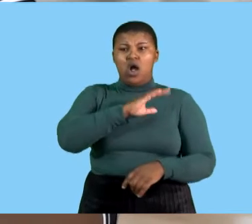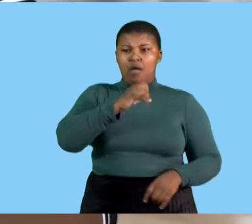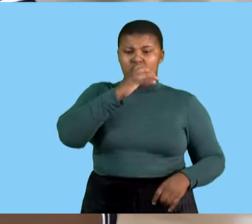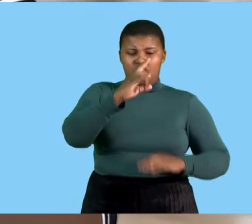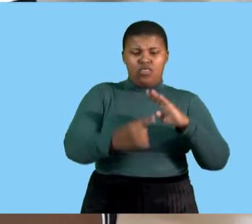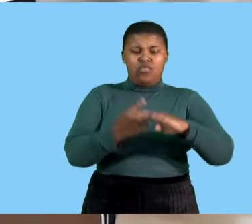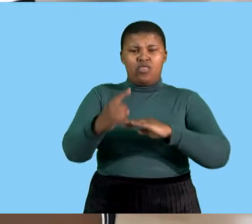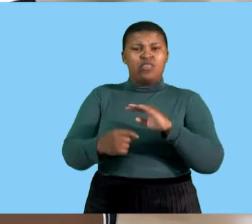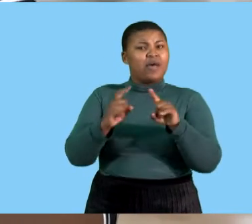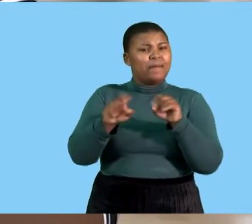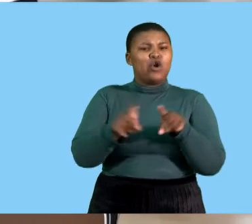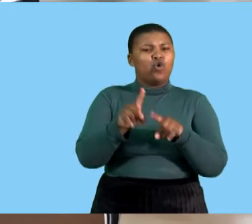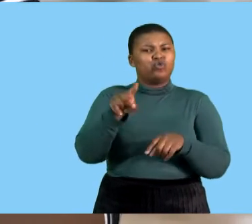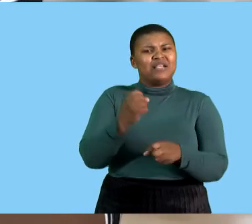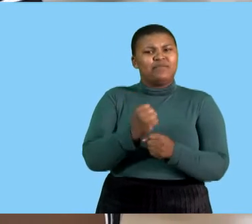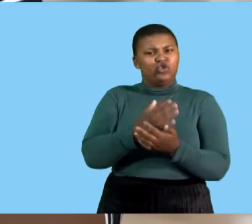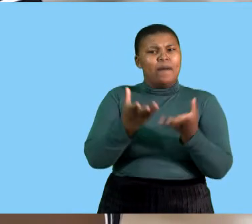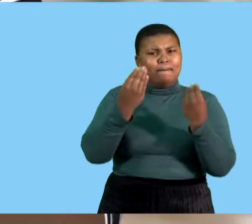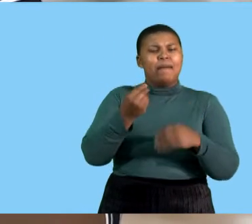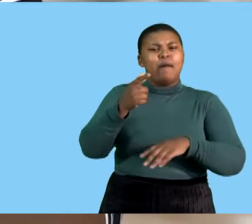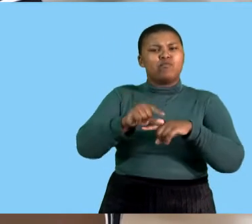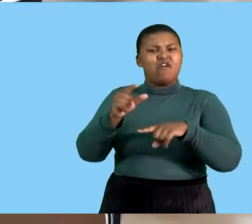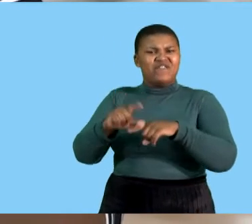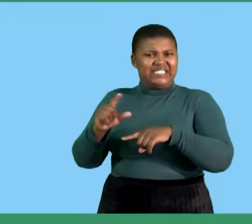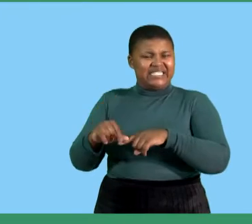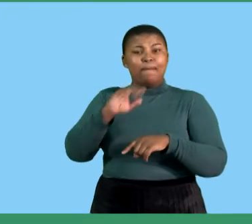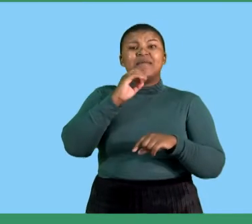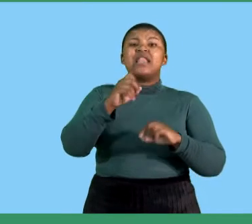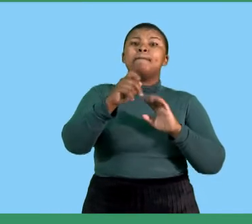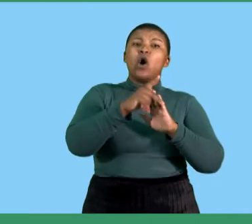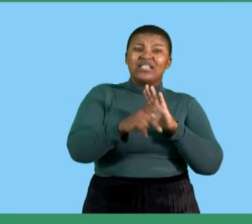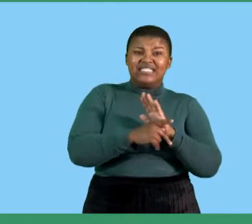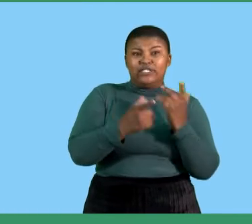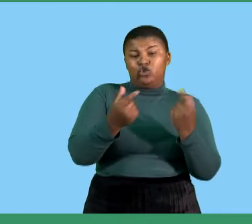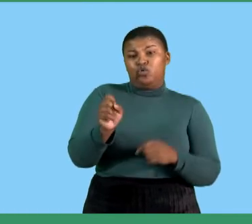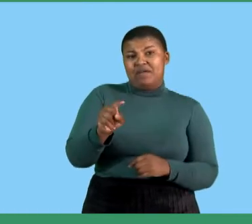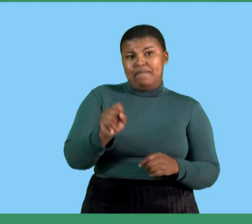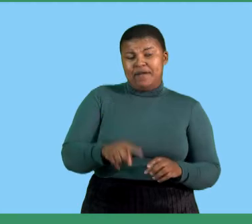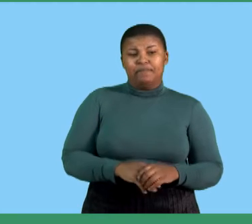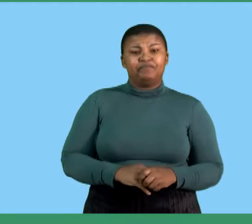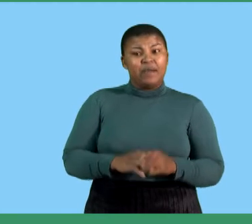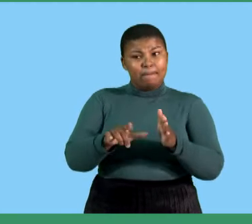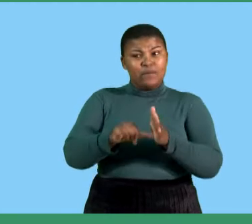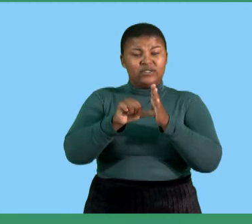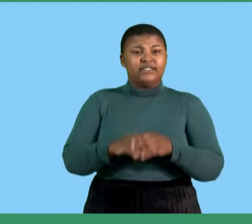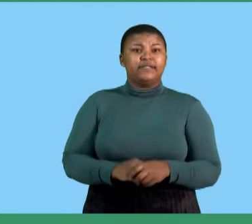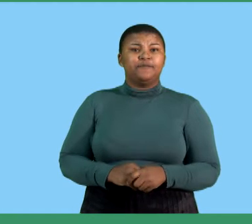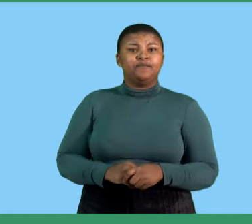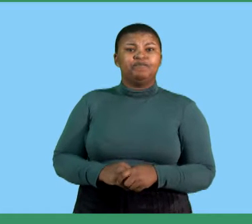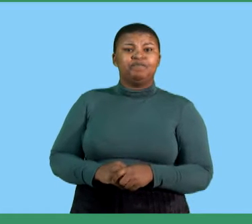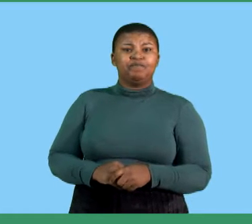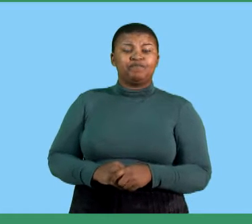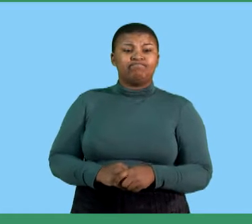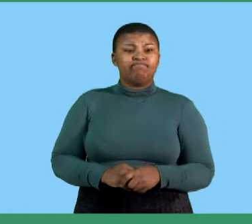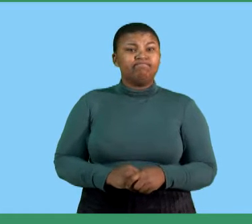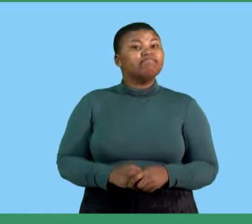about making profit. So the policy that you're going to use when you are setting your price is very important. Right. After